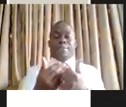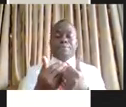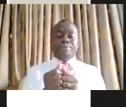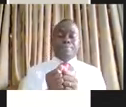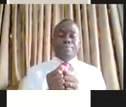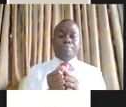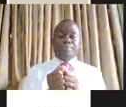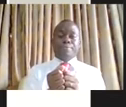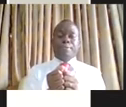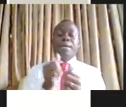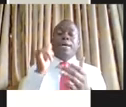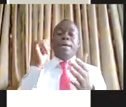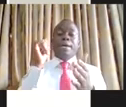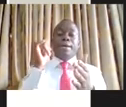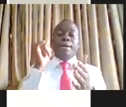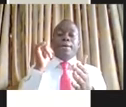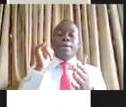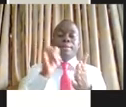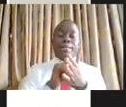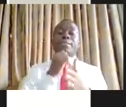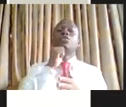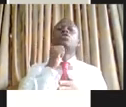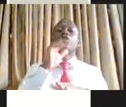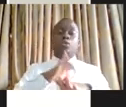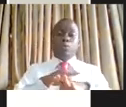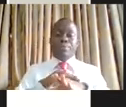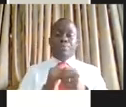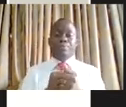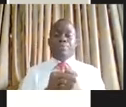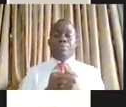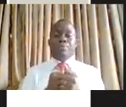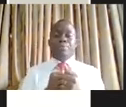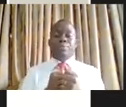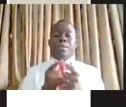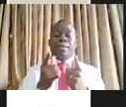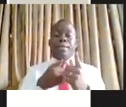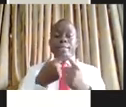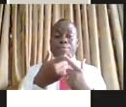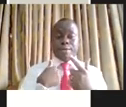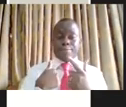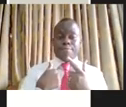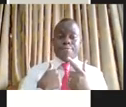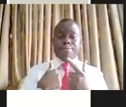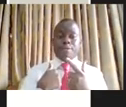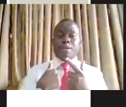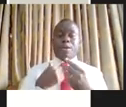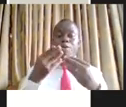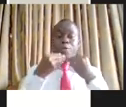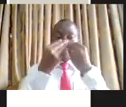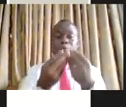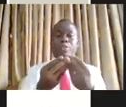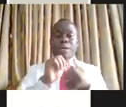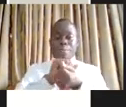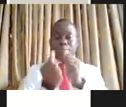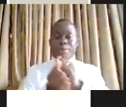in my mind, to my mind, is not good. Now, then there are proposed amendments in